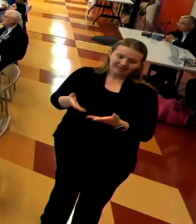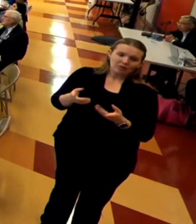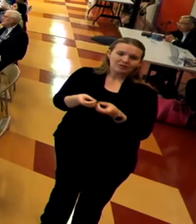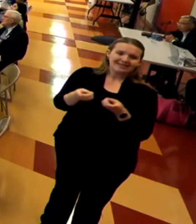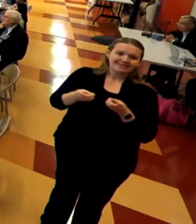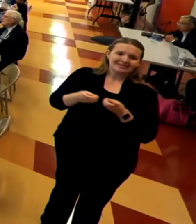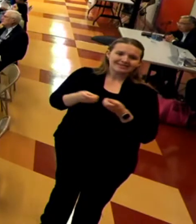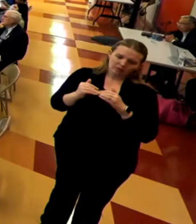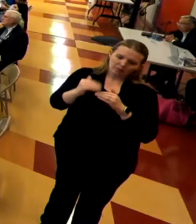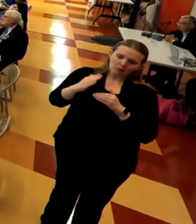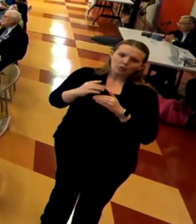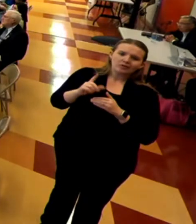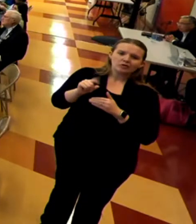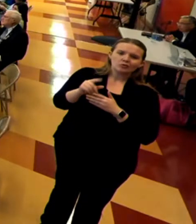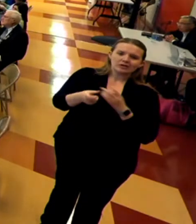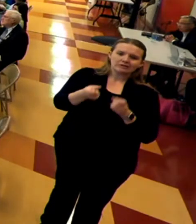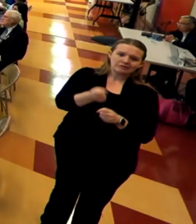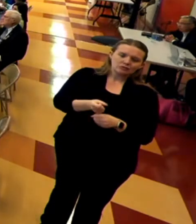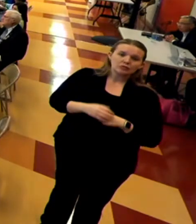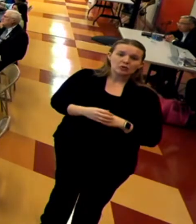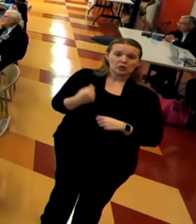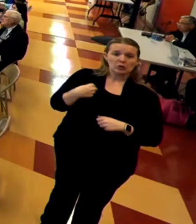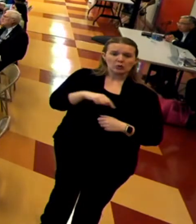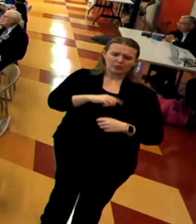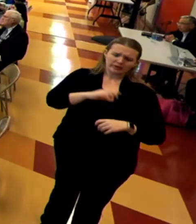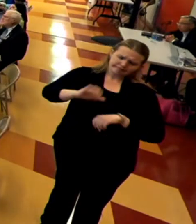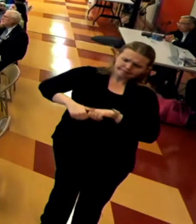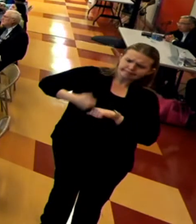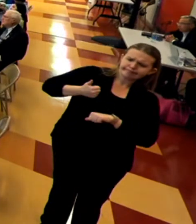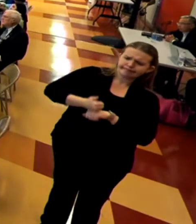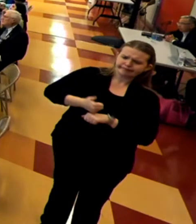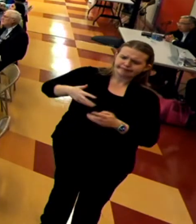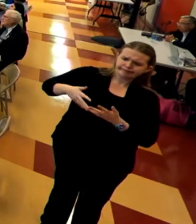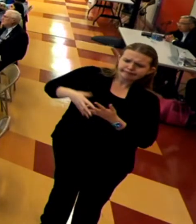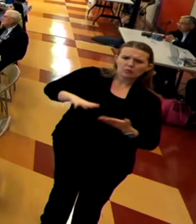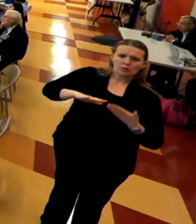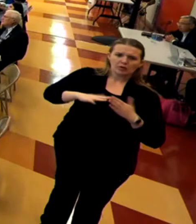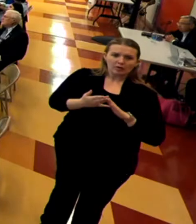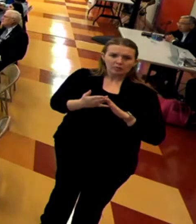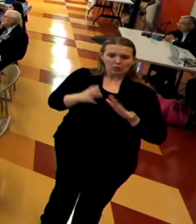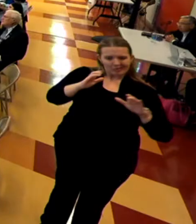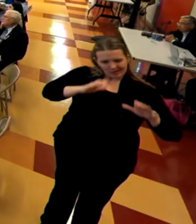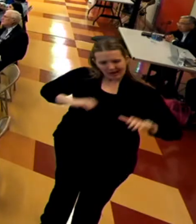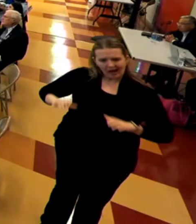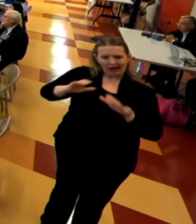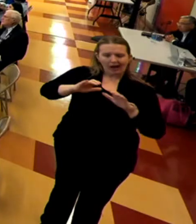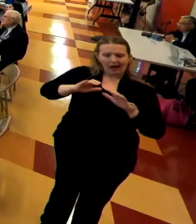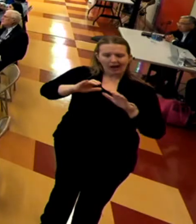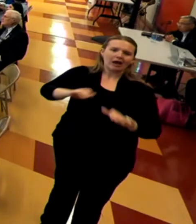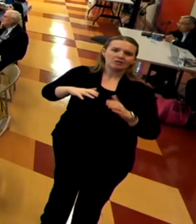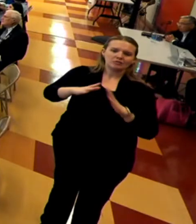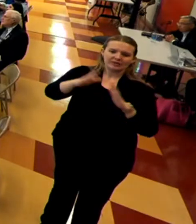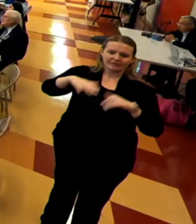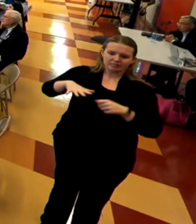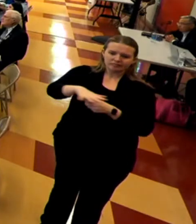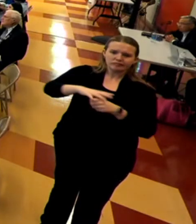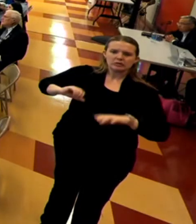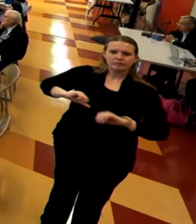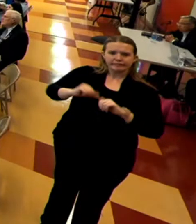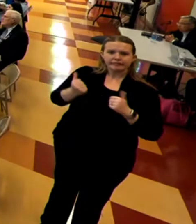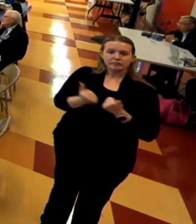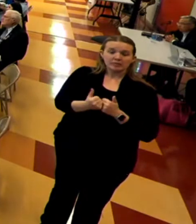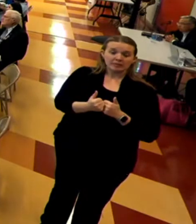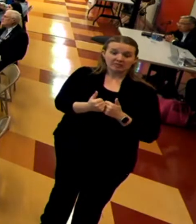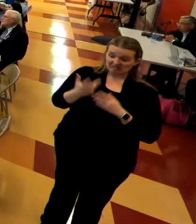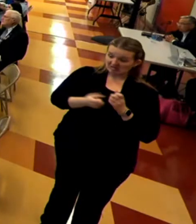20 years. We are a very established community and active neighborhood association. Over the years, since